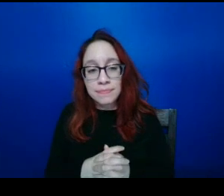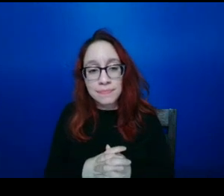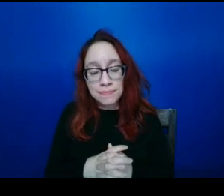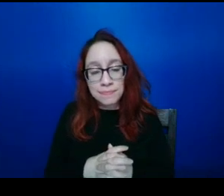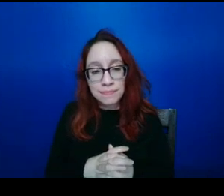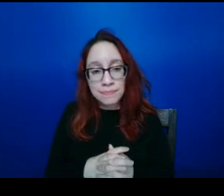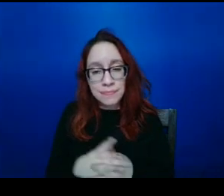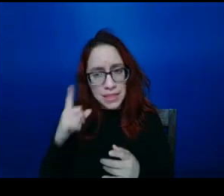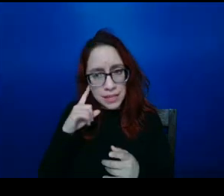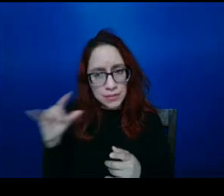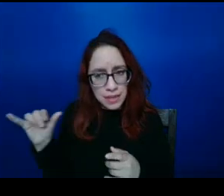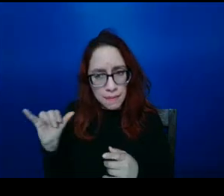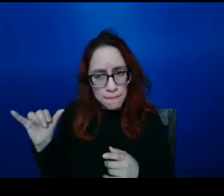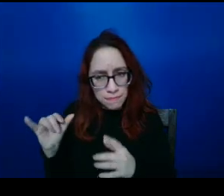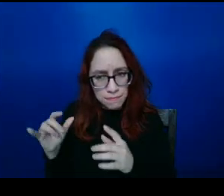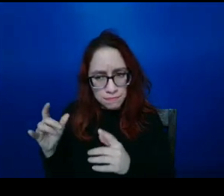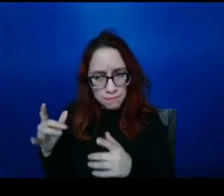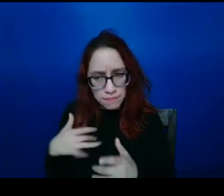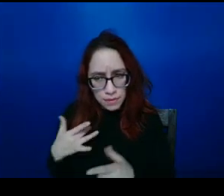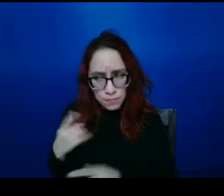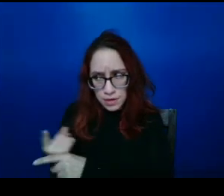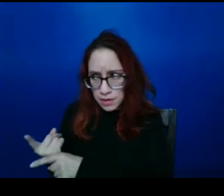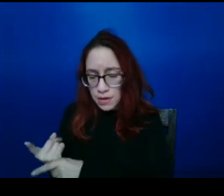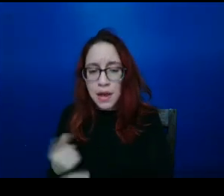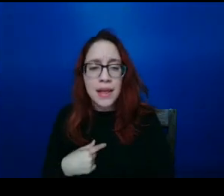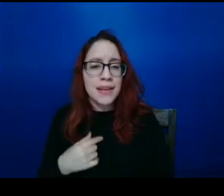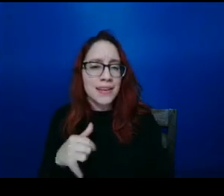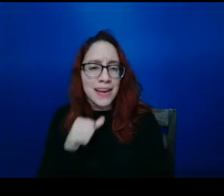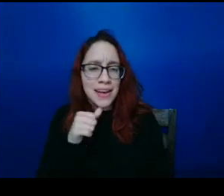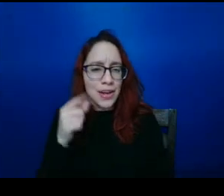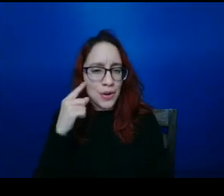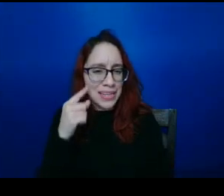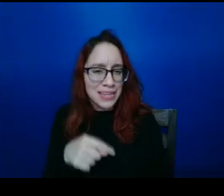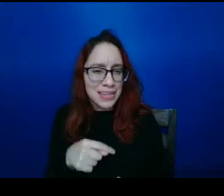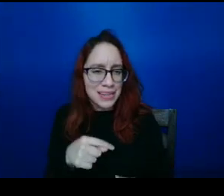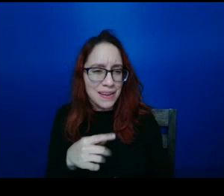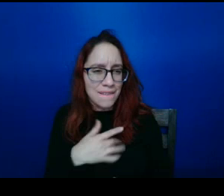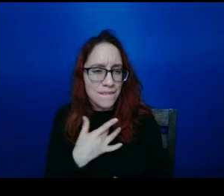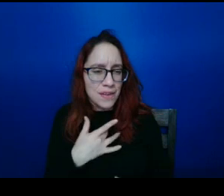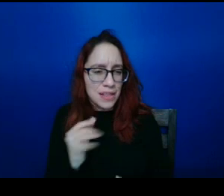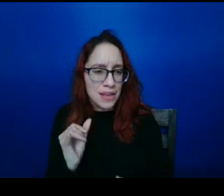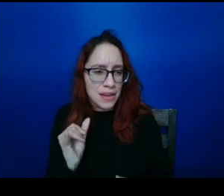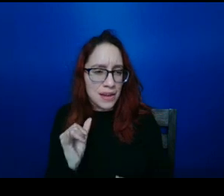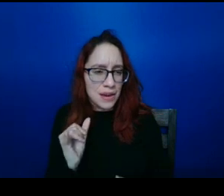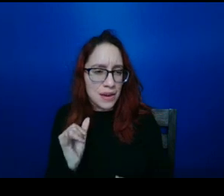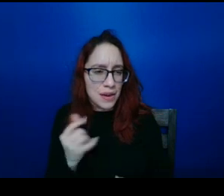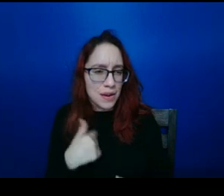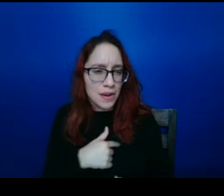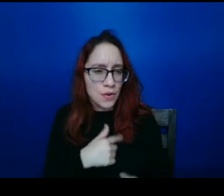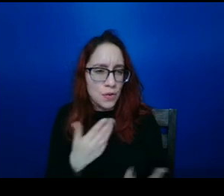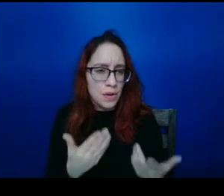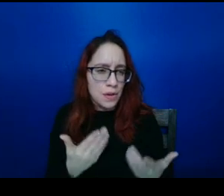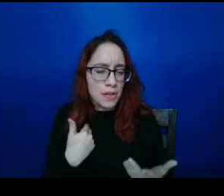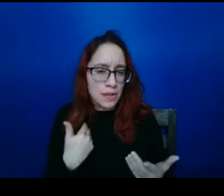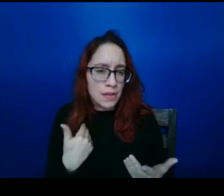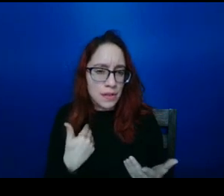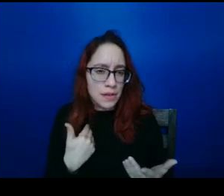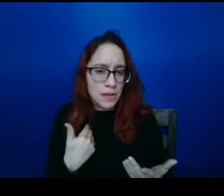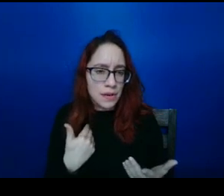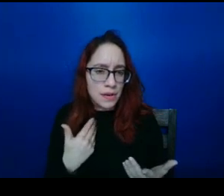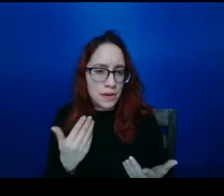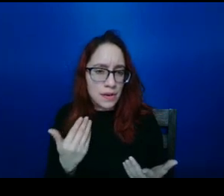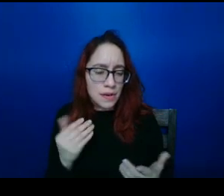think you have the same sentiment or? Yeah, I don't think this, I feel like we're, I mean, maybe we just put